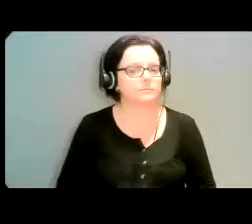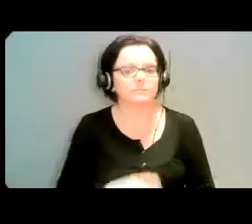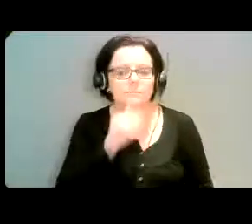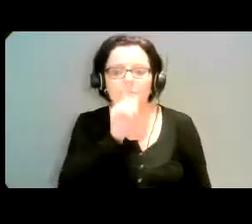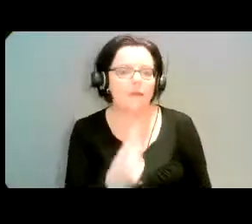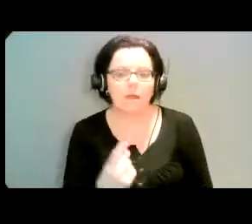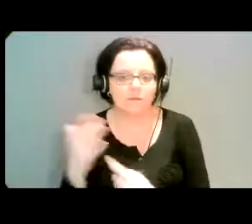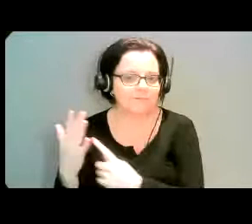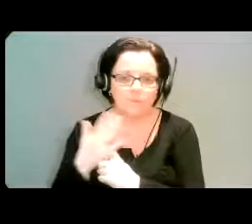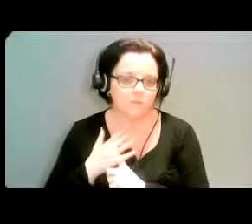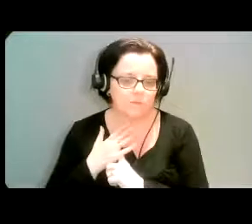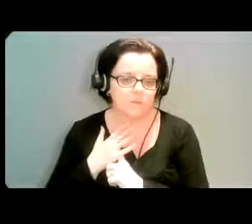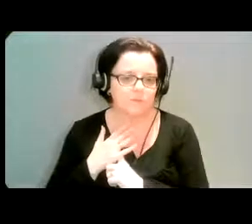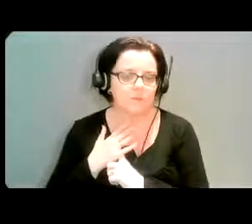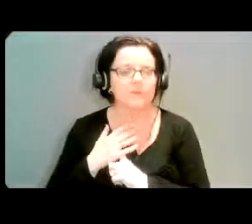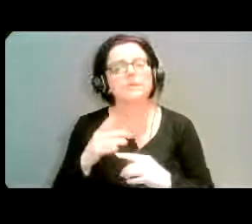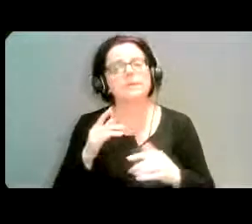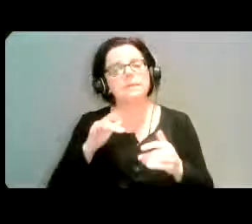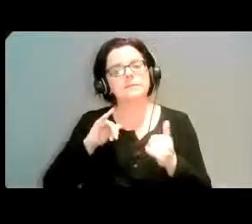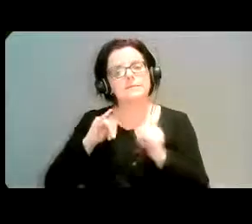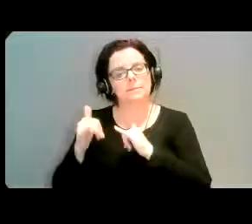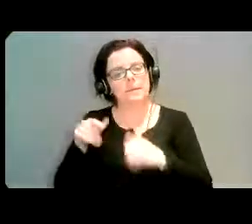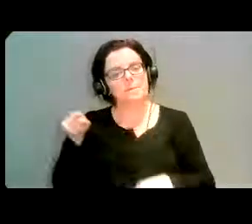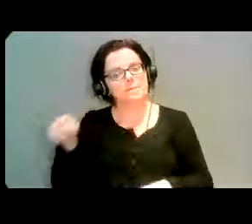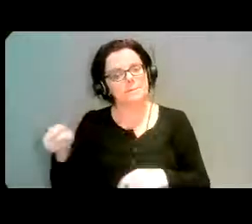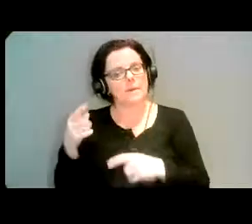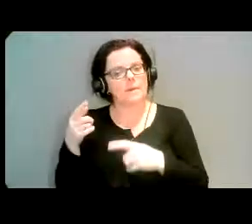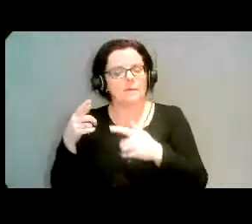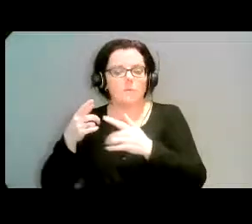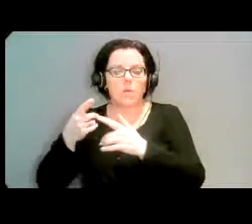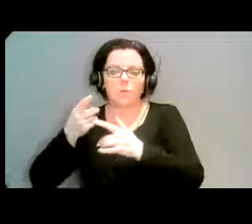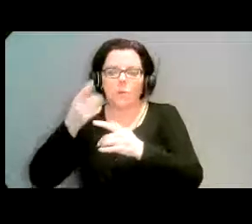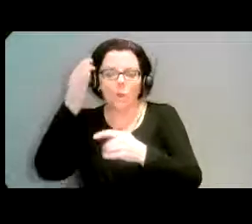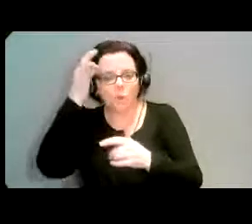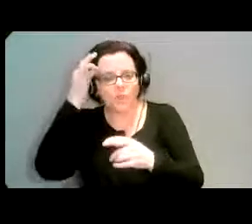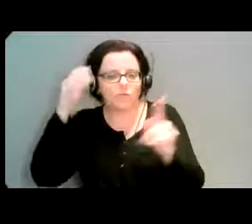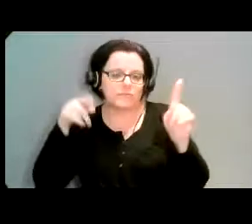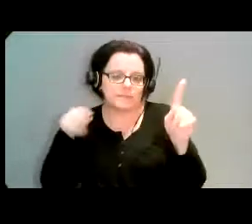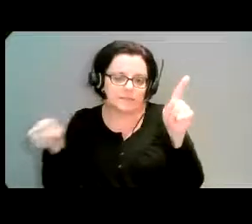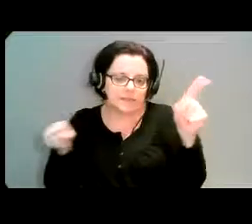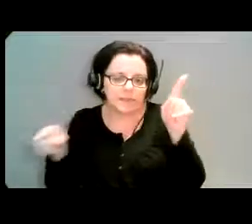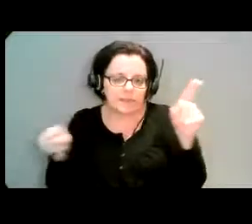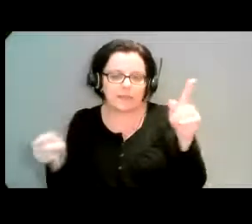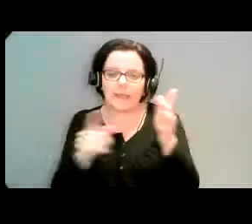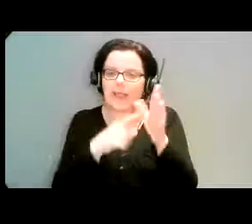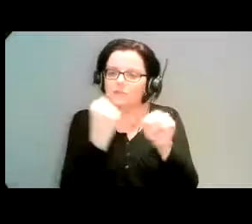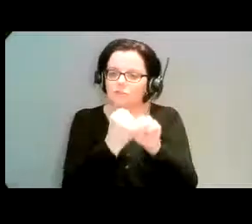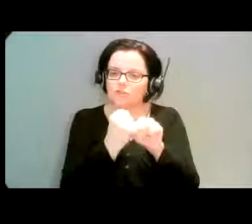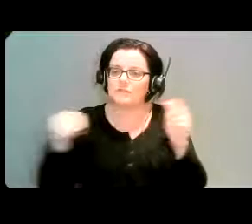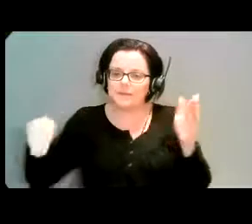get support arranged from local authorities, usually through the agency. Agency doesn't, that